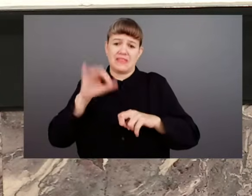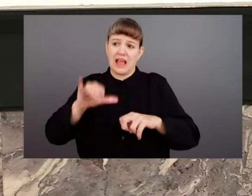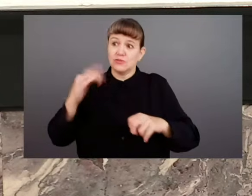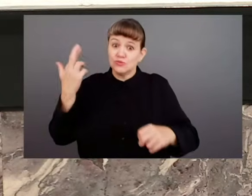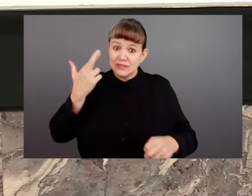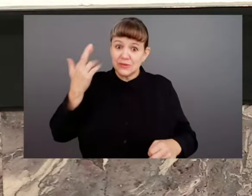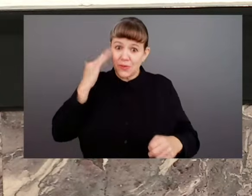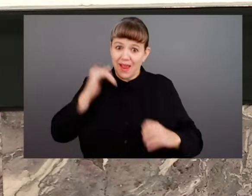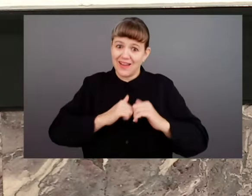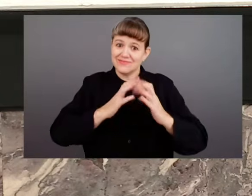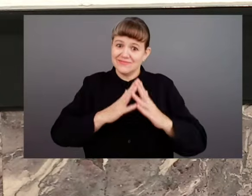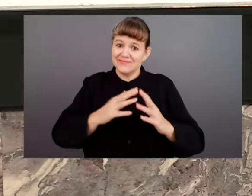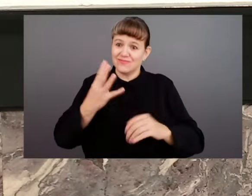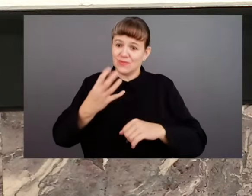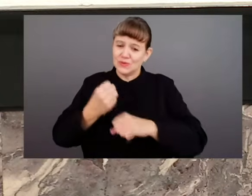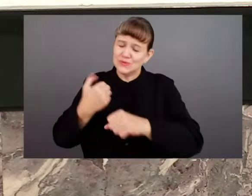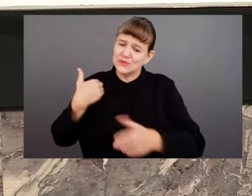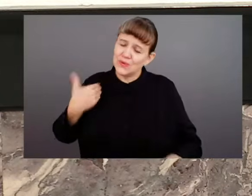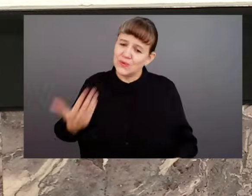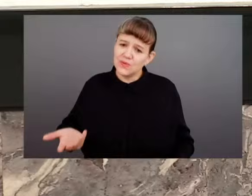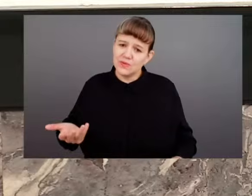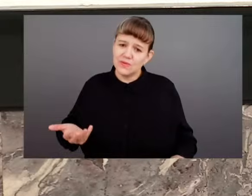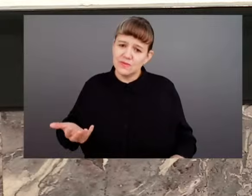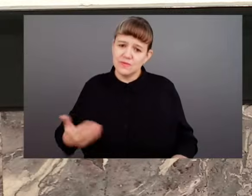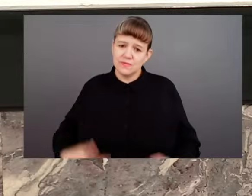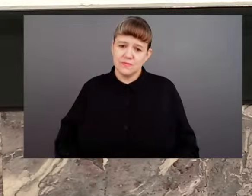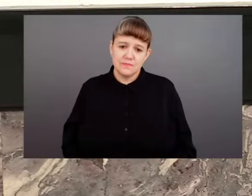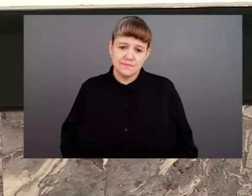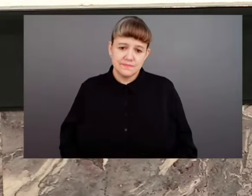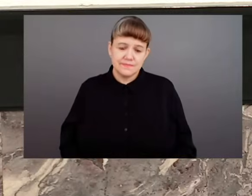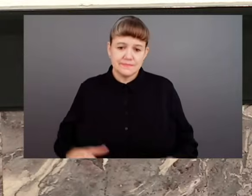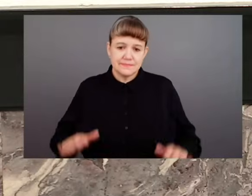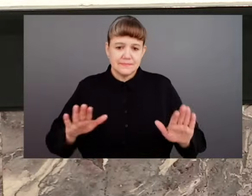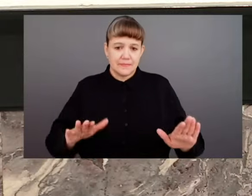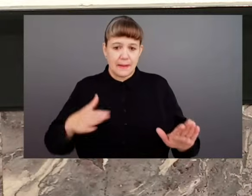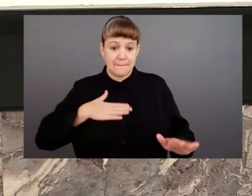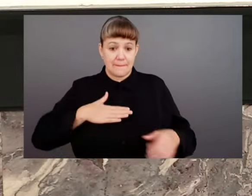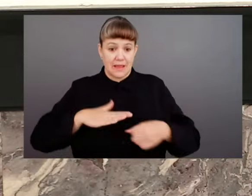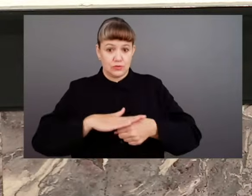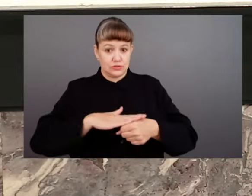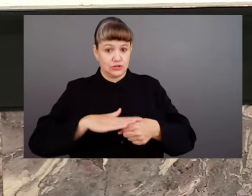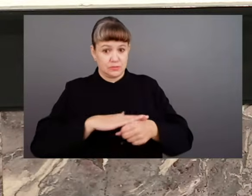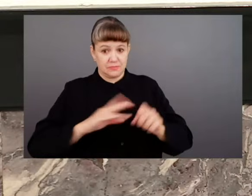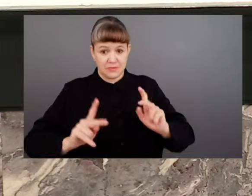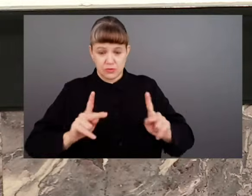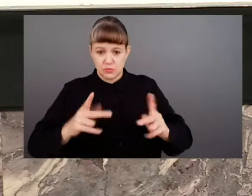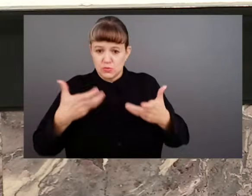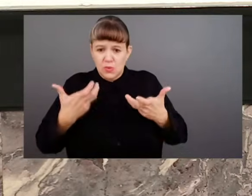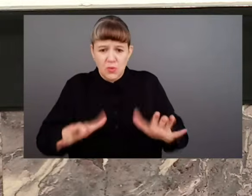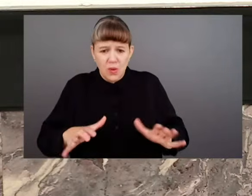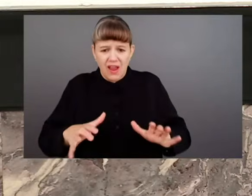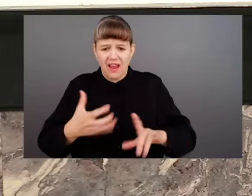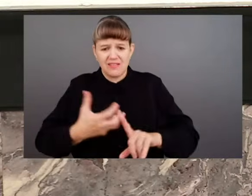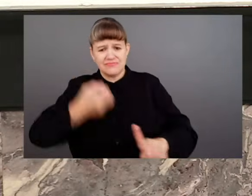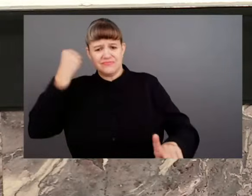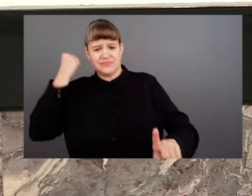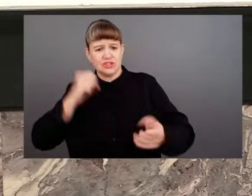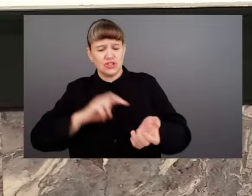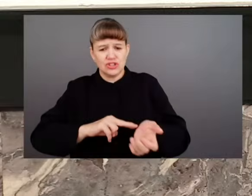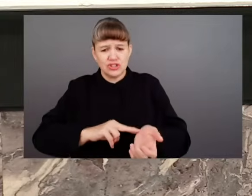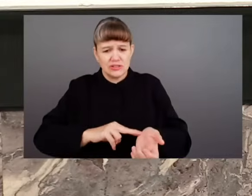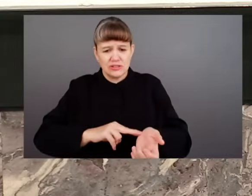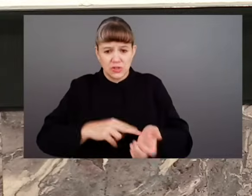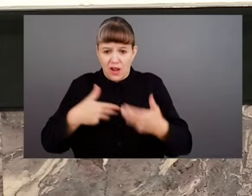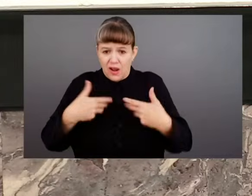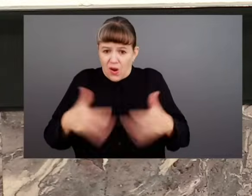taken from the already short-staffed, desperately needed position. They want the contract for Saplings